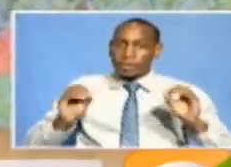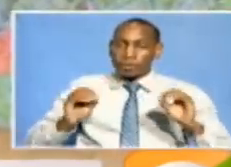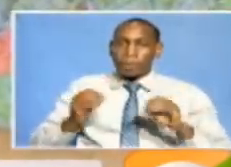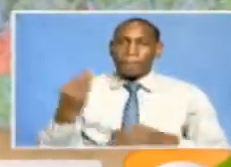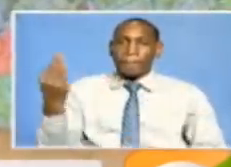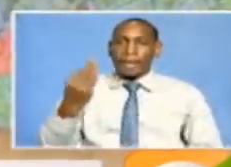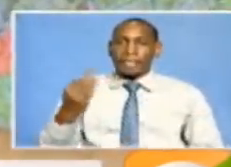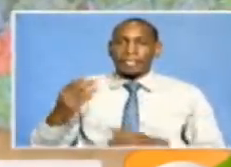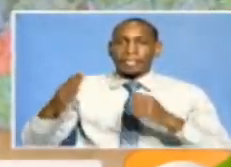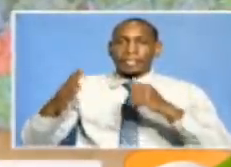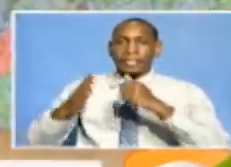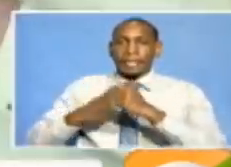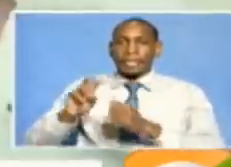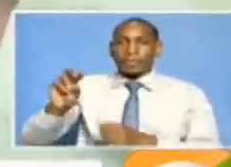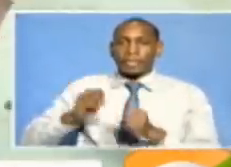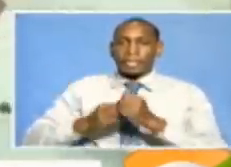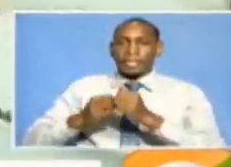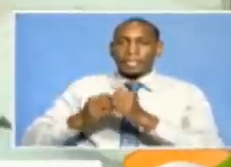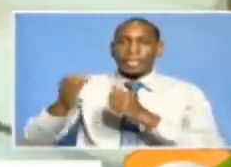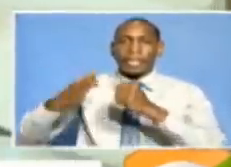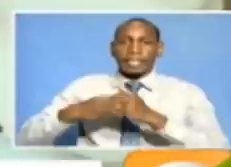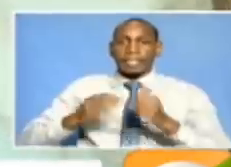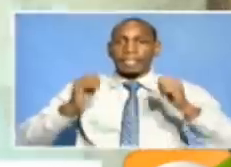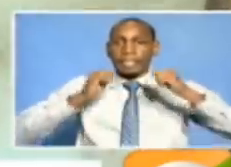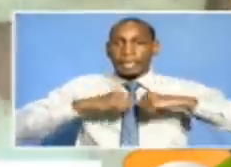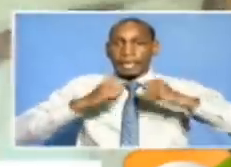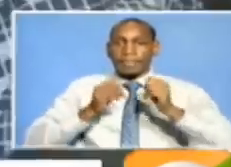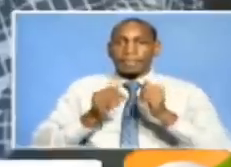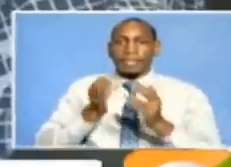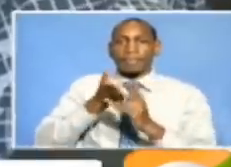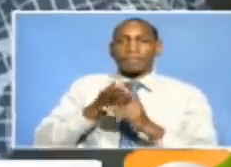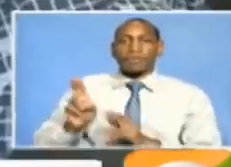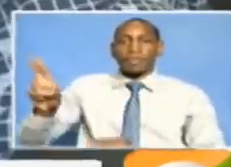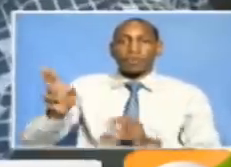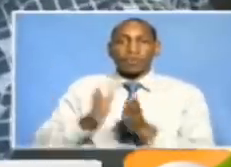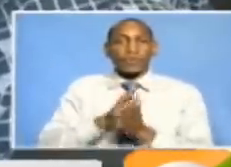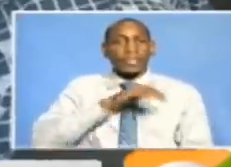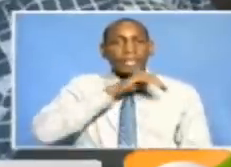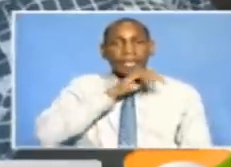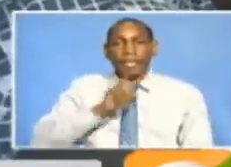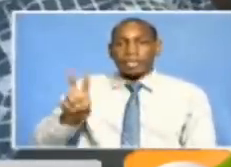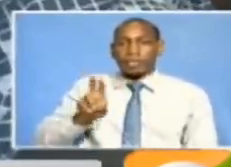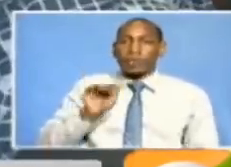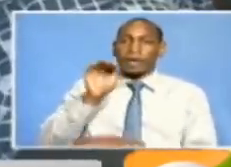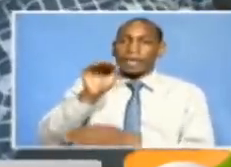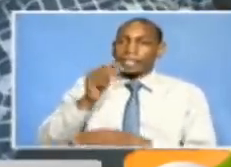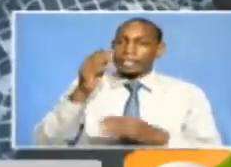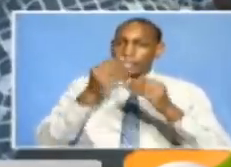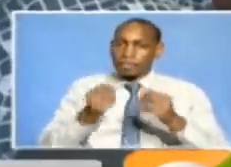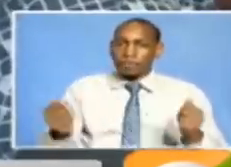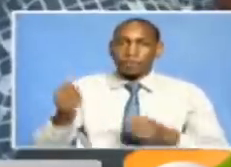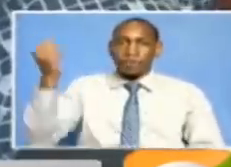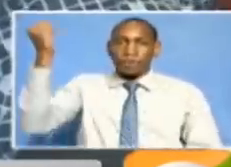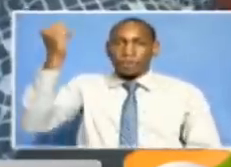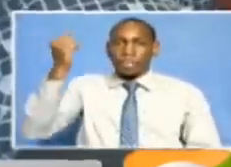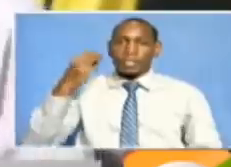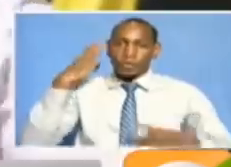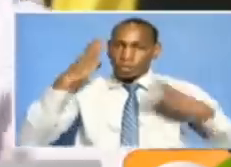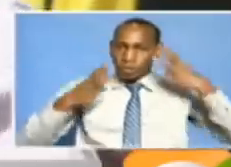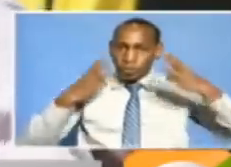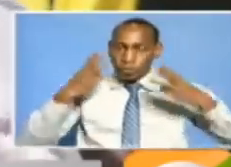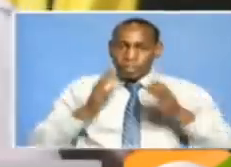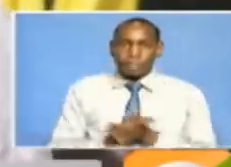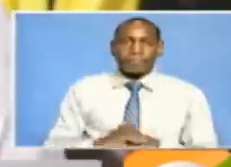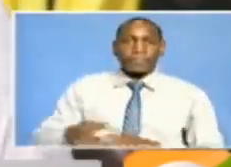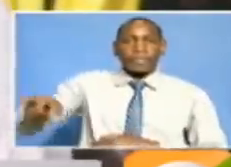March 9, 2018 handshake between President Uhuru Kenyatta and the ODM boss, the duo calling for an end to political animosity.